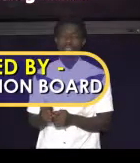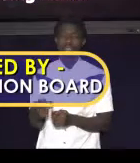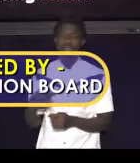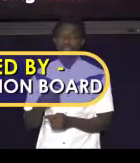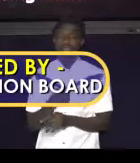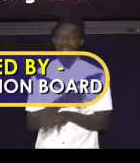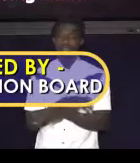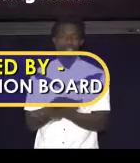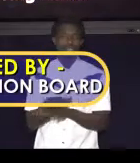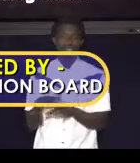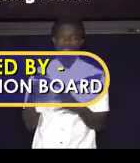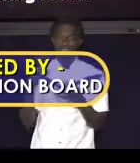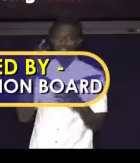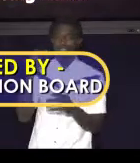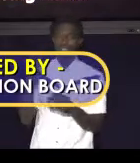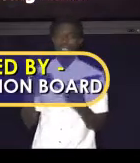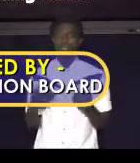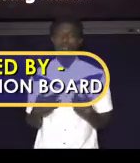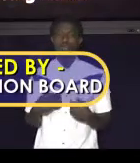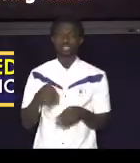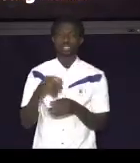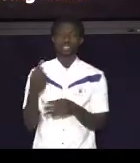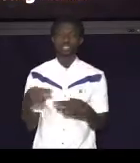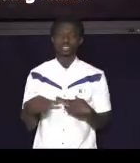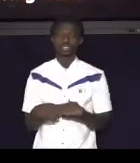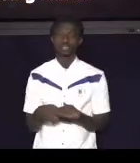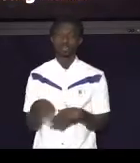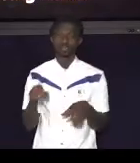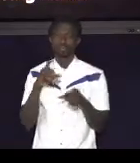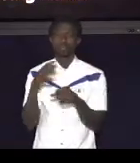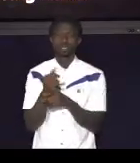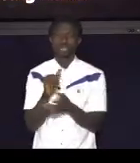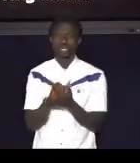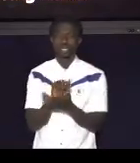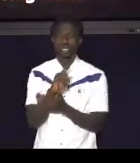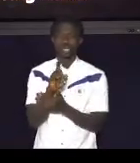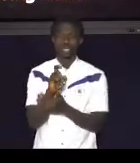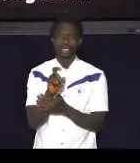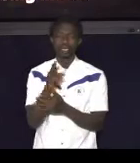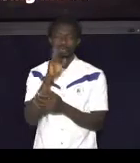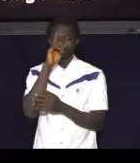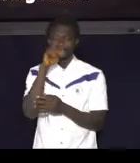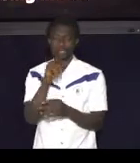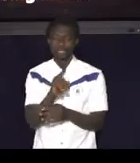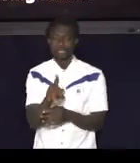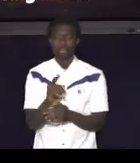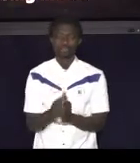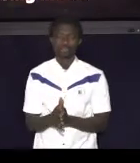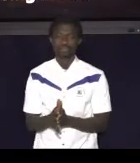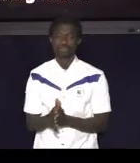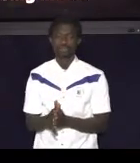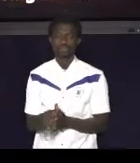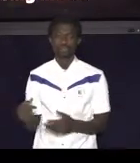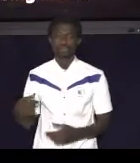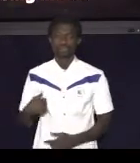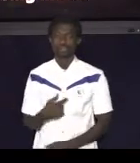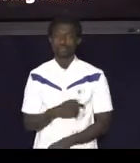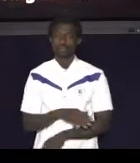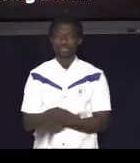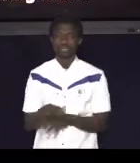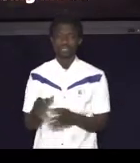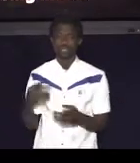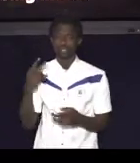We did not see anybody in the room. Did you get that? Brilliant, you. We did not